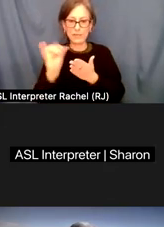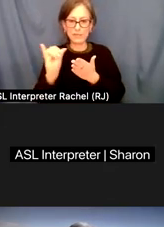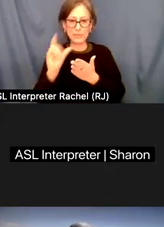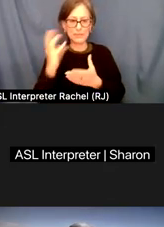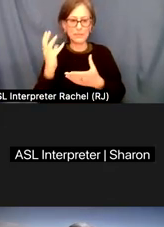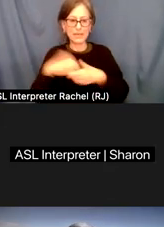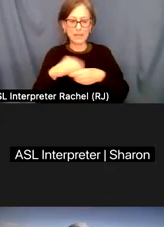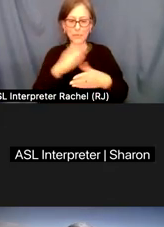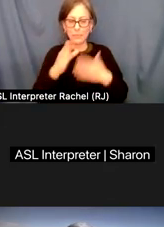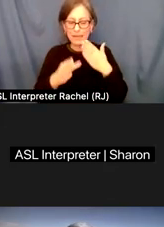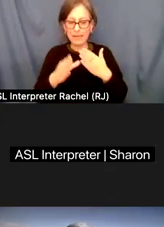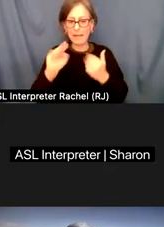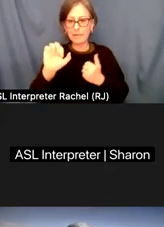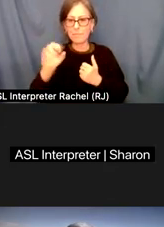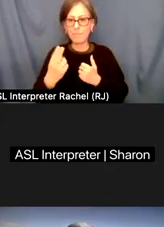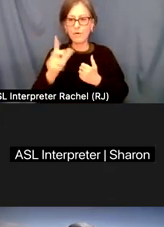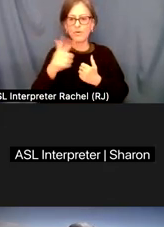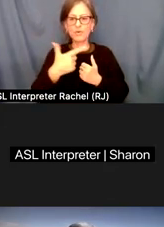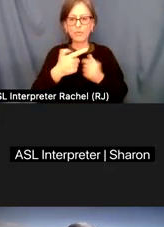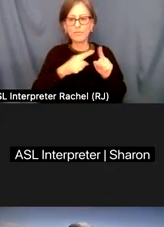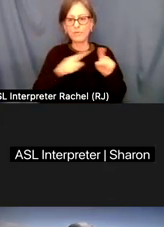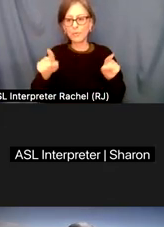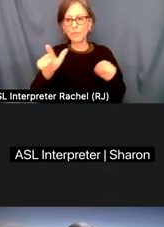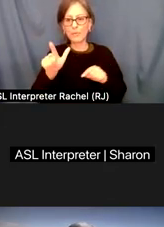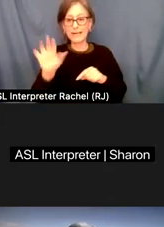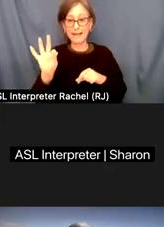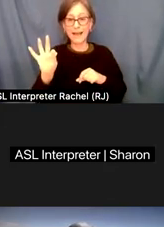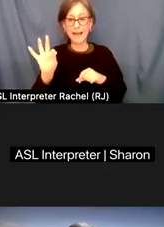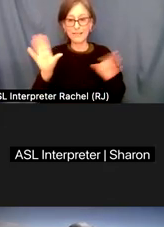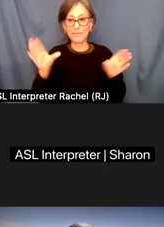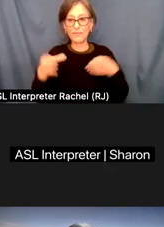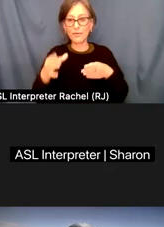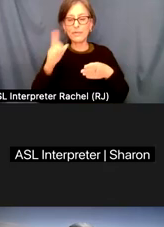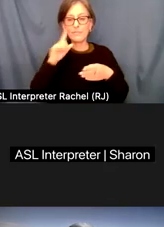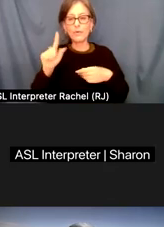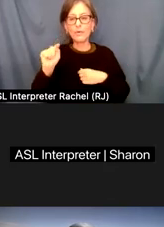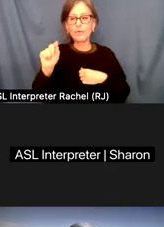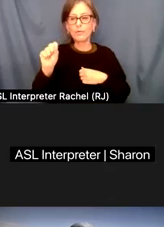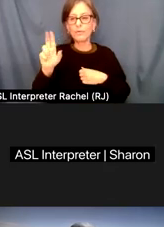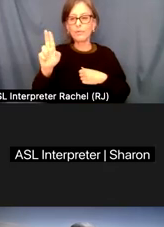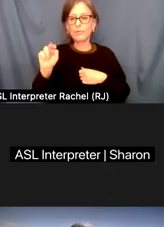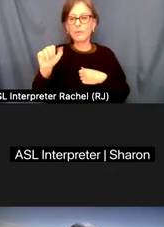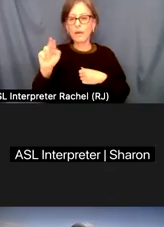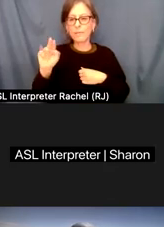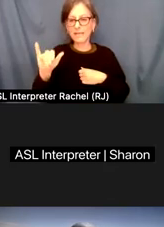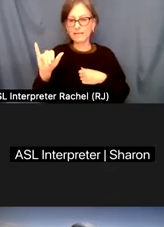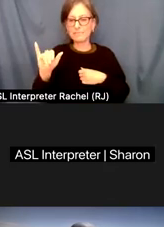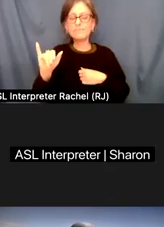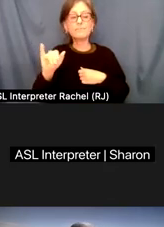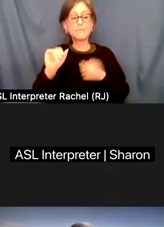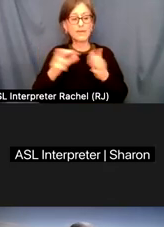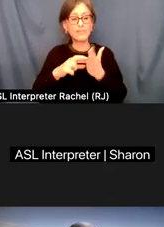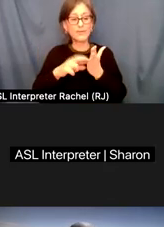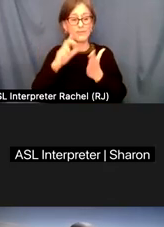weekends too. So March 21st to the 29th, and you can find out more about that in early January. You'll be able to